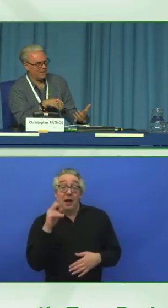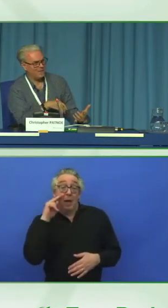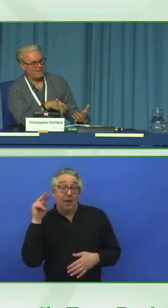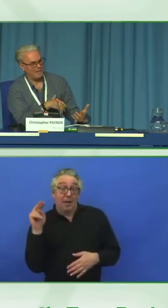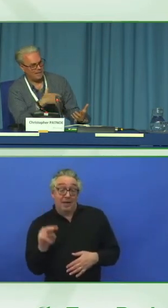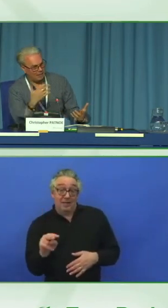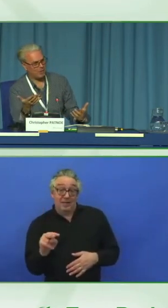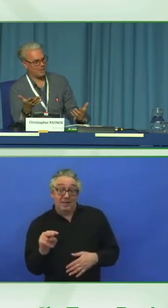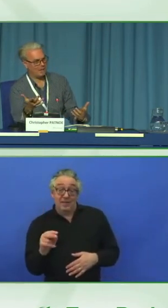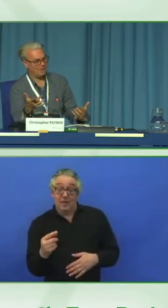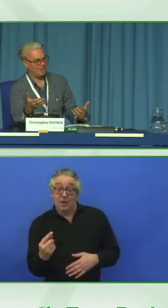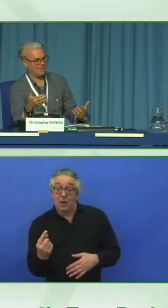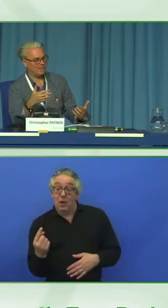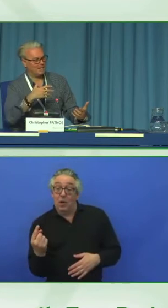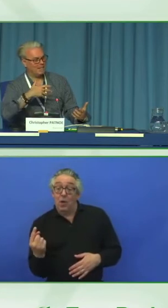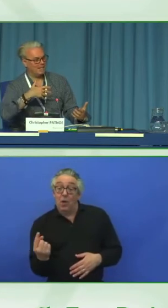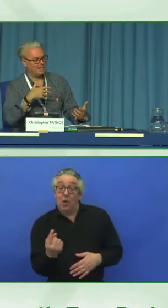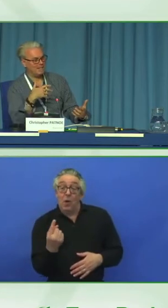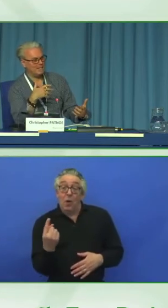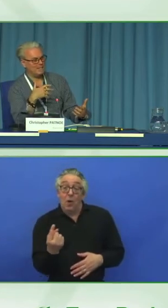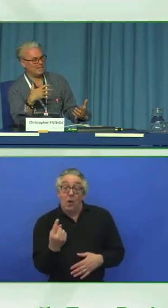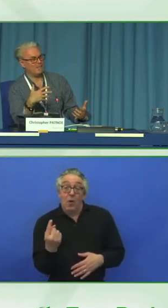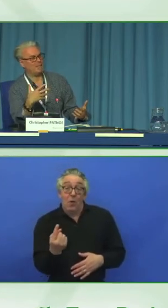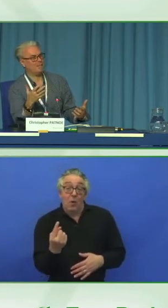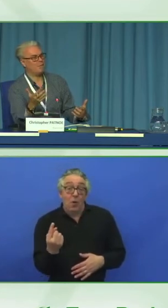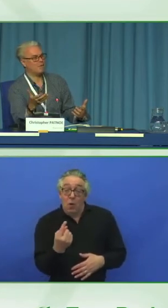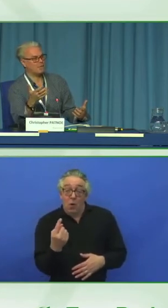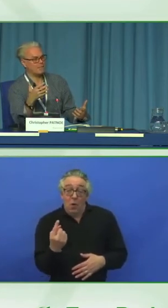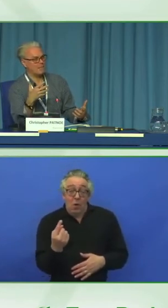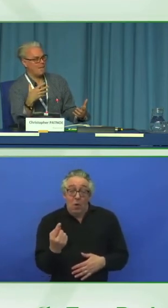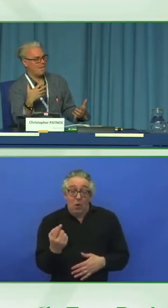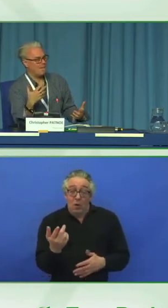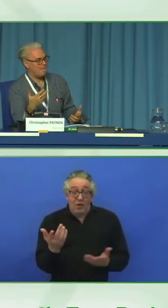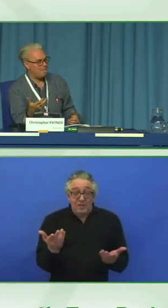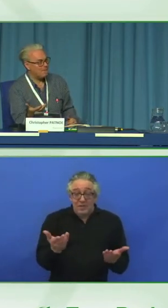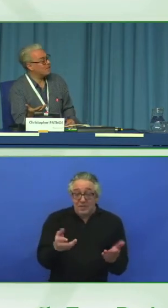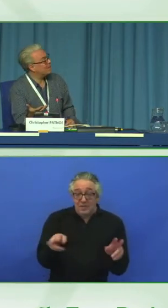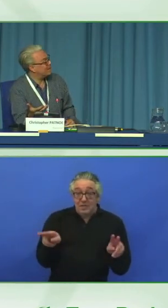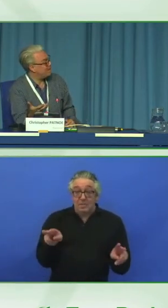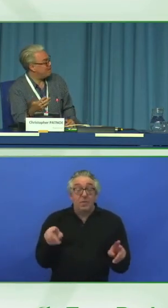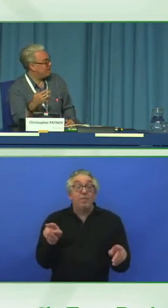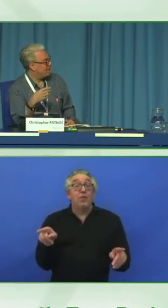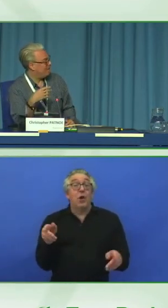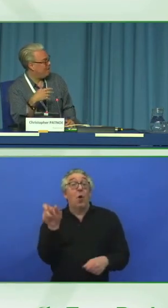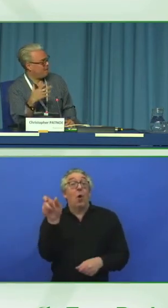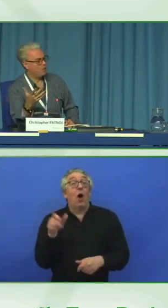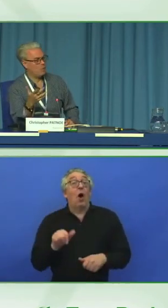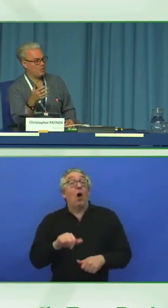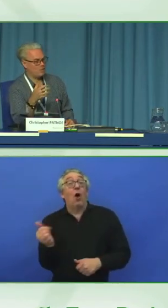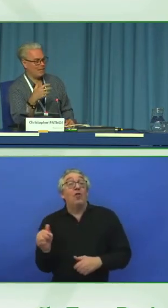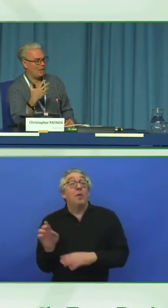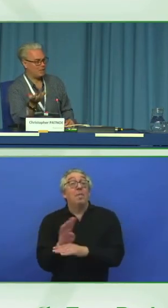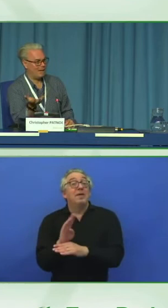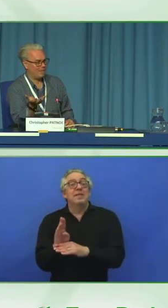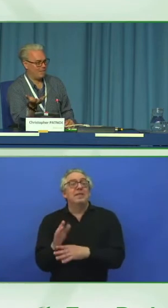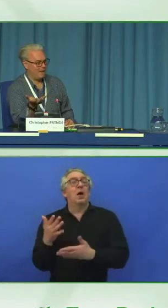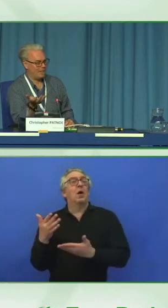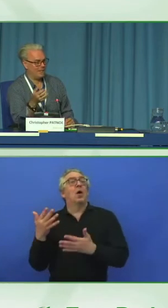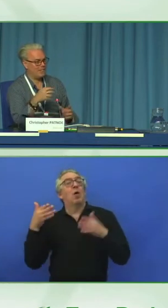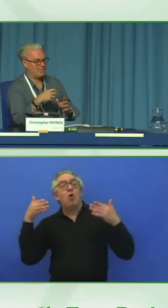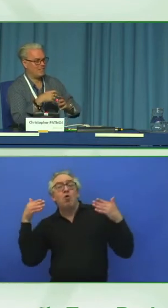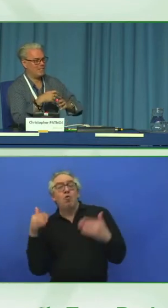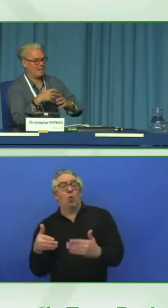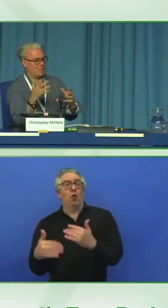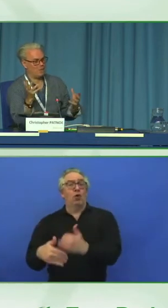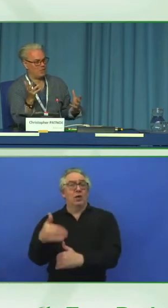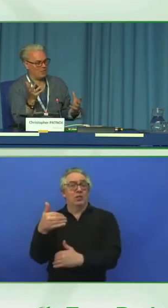question. And then when you come to the disability-focused business, then the question is, how do you have impact?